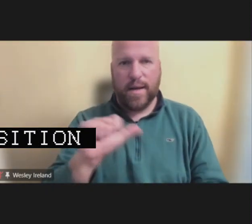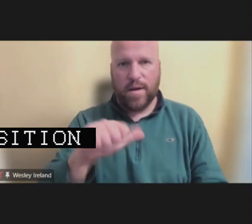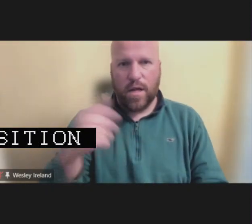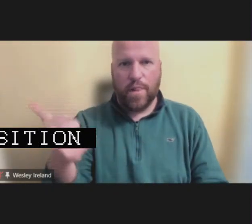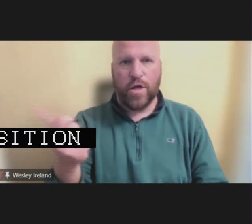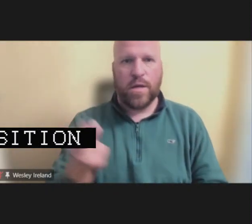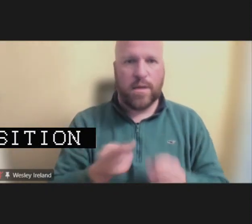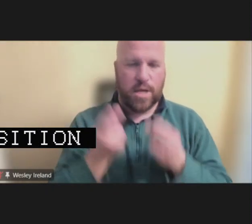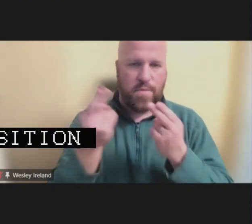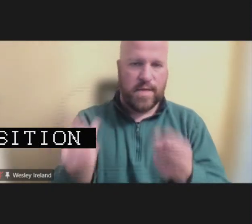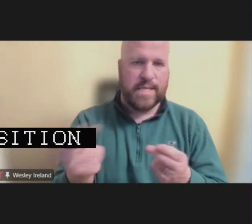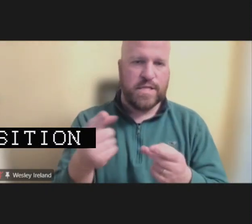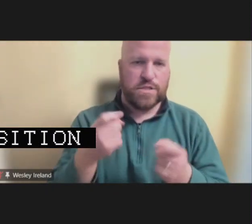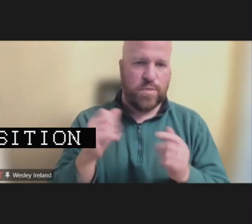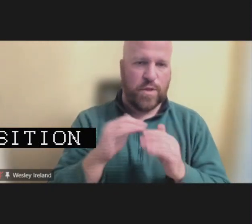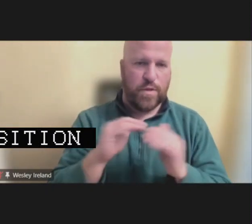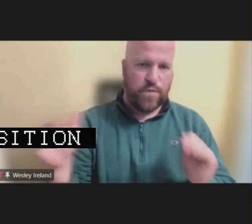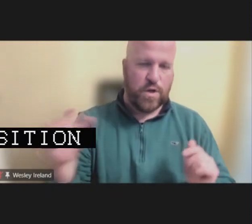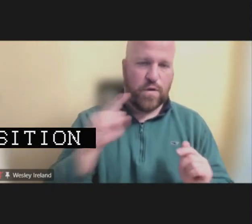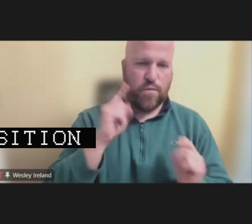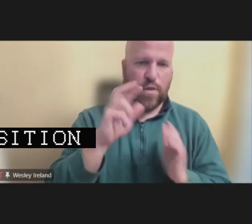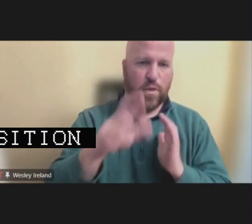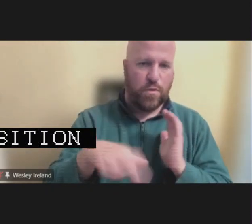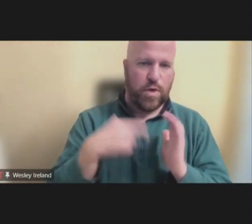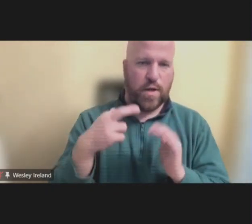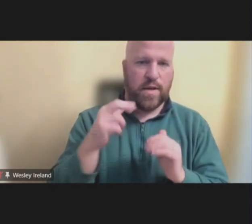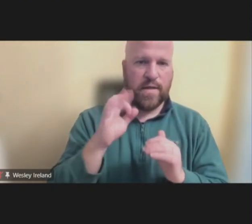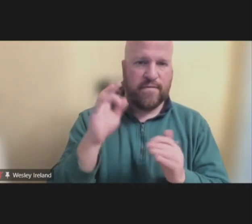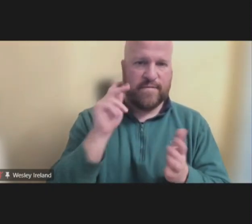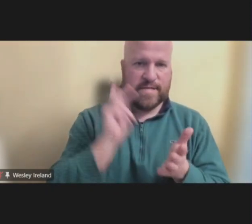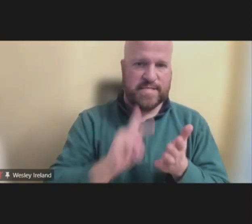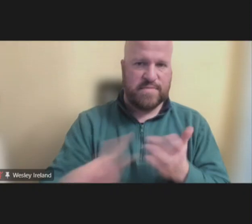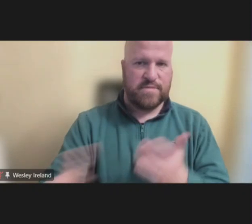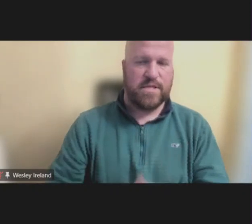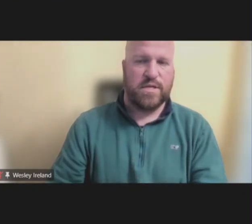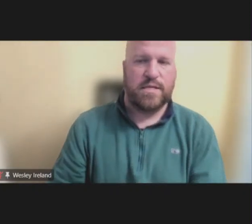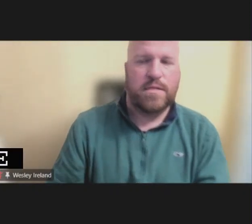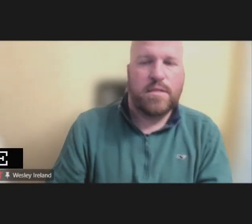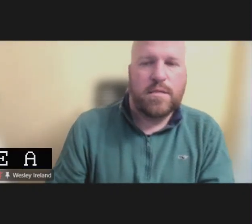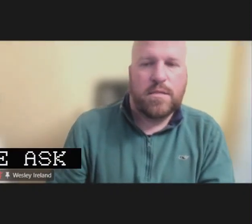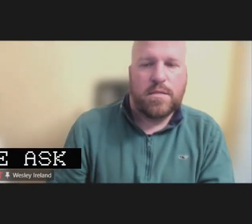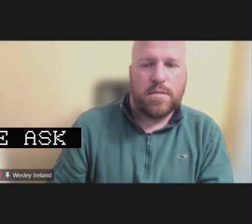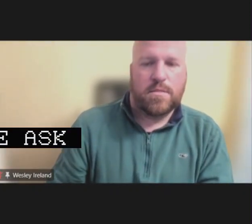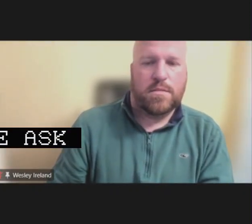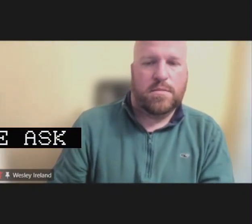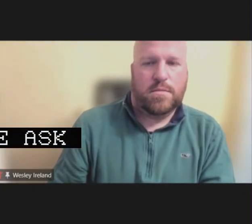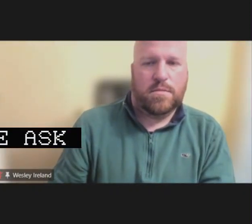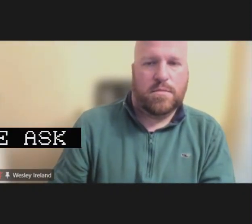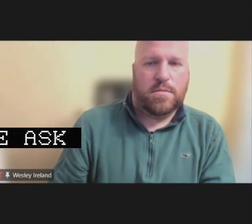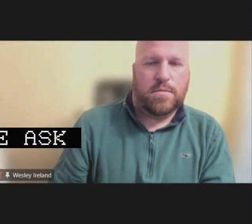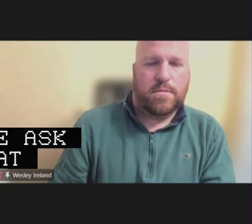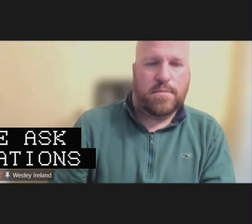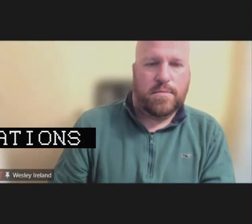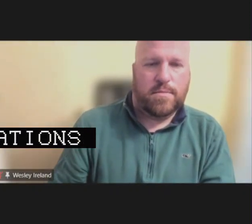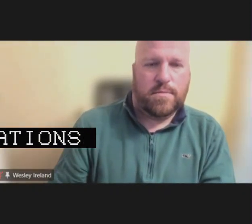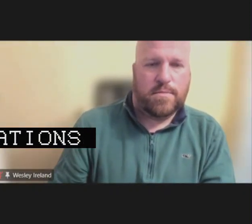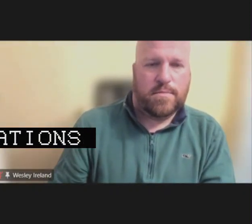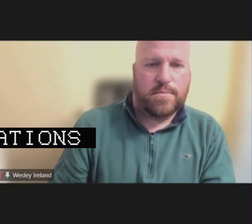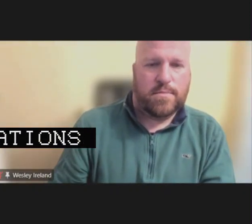For the second time, let me ask, are there any other nominations from the floor for the position of secretary?